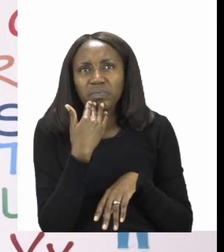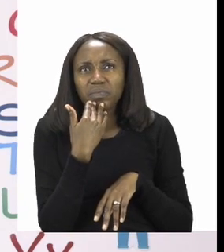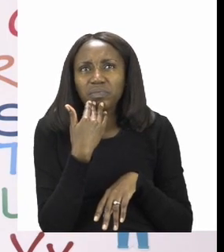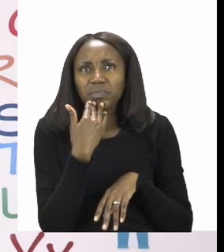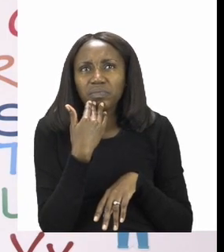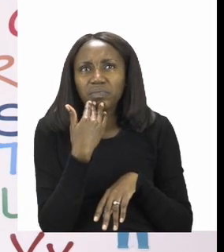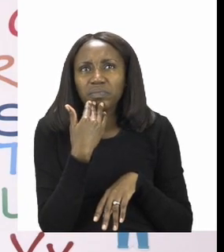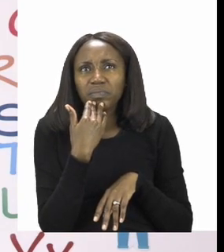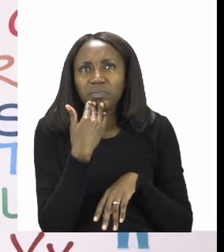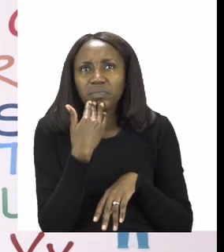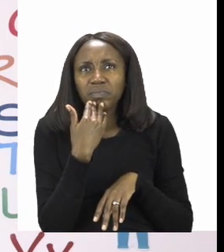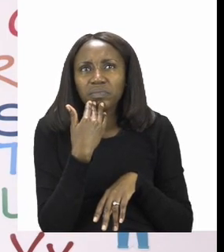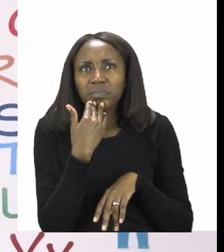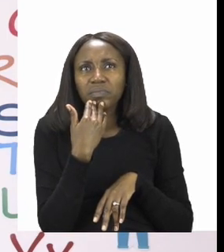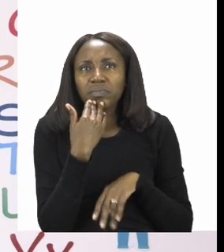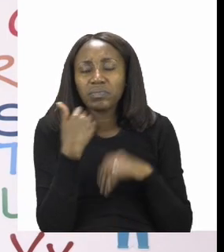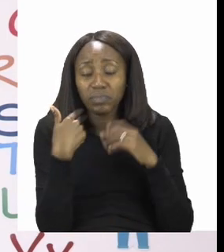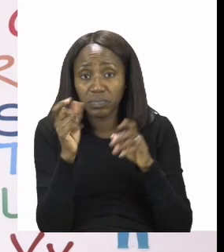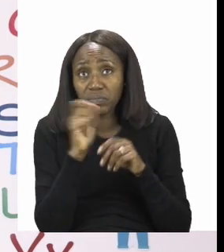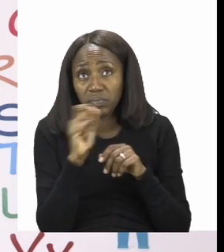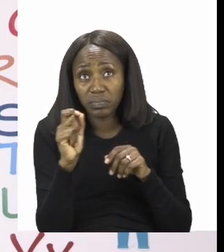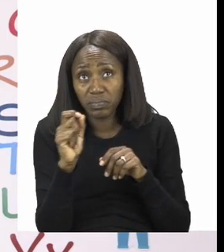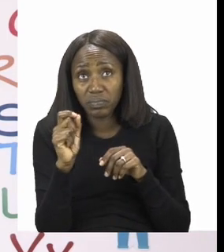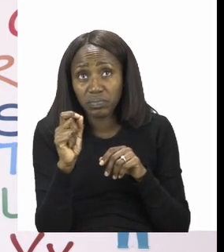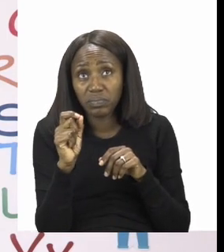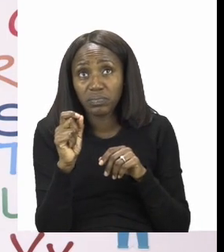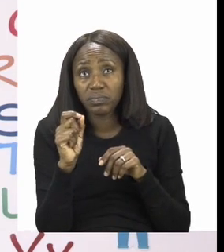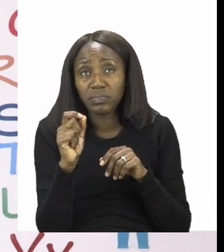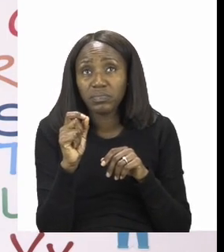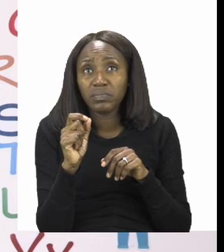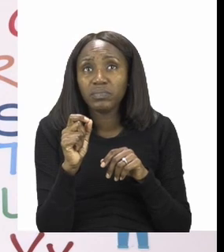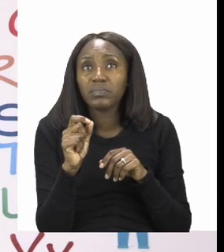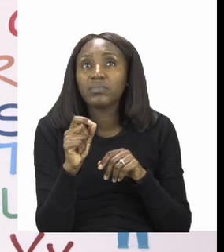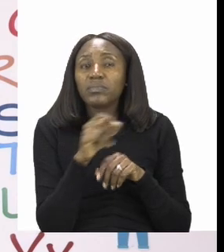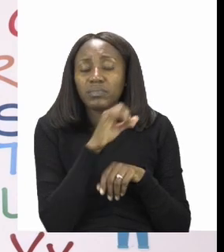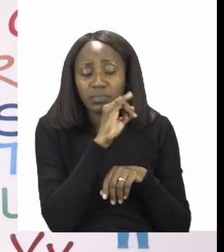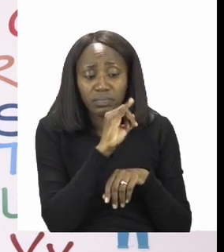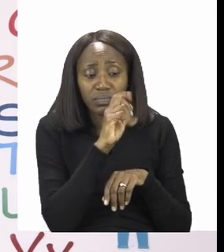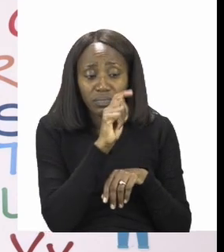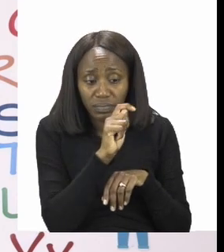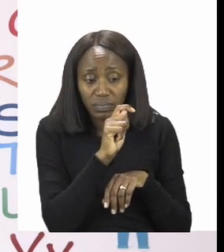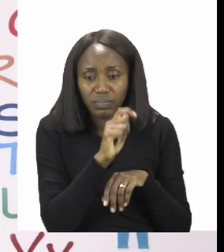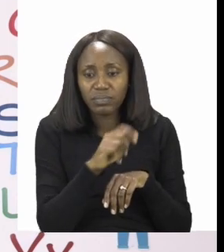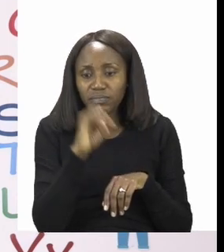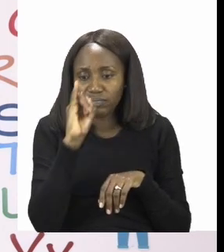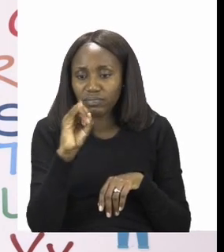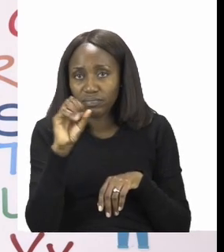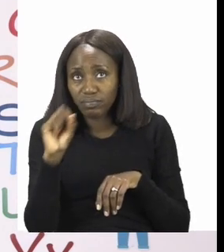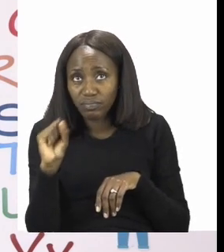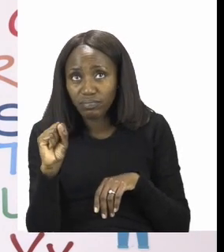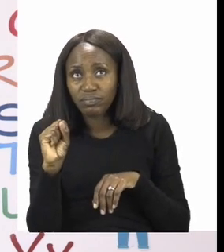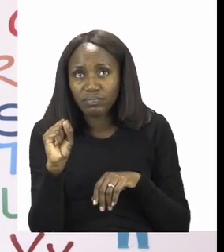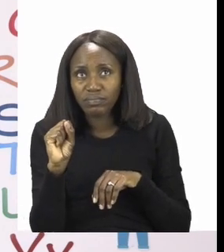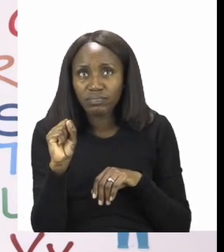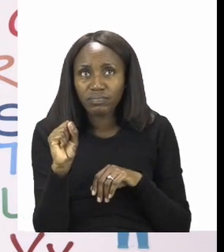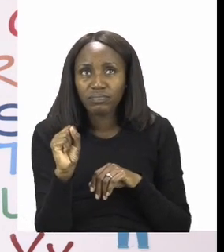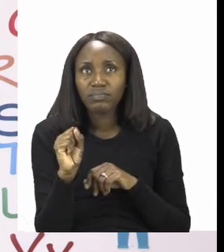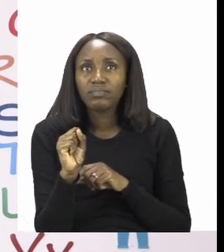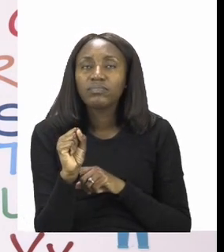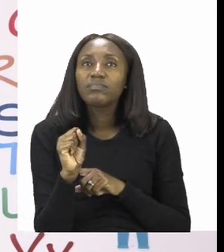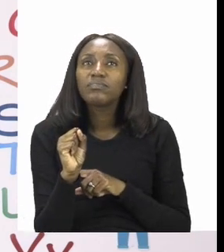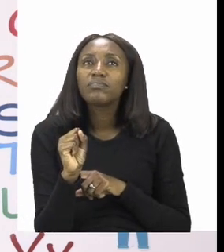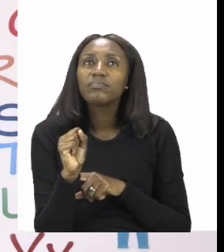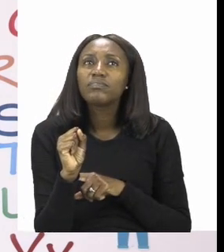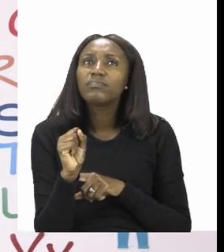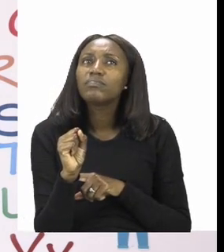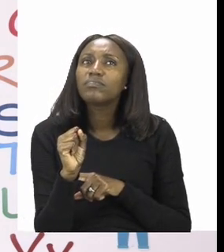start by writing our sentence backwards when we're answering. It is. And then we